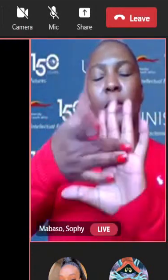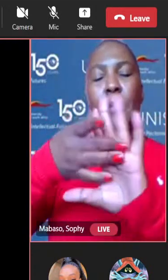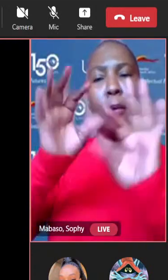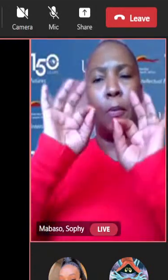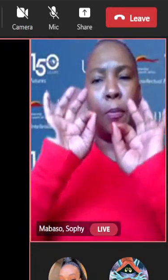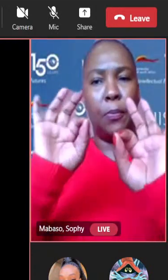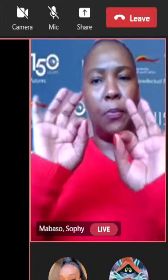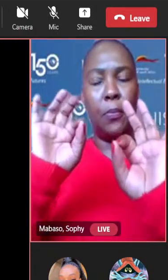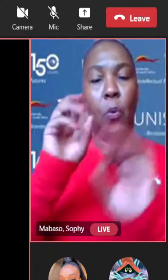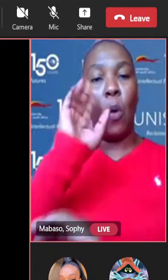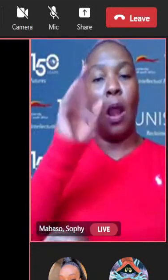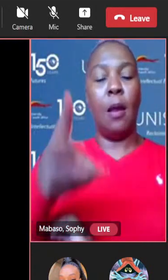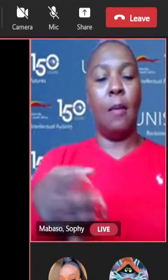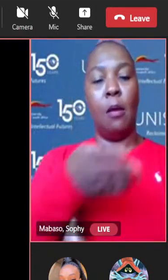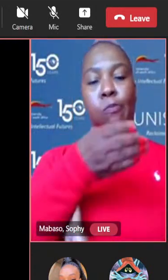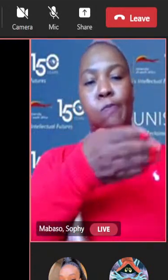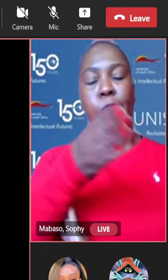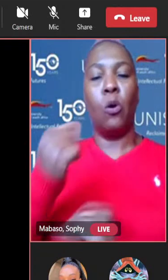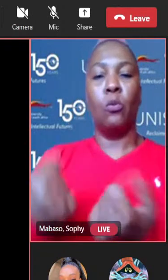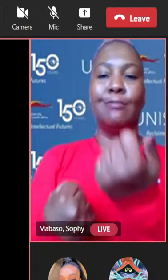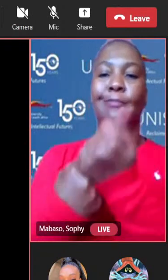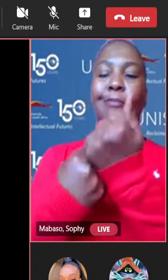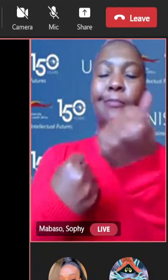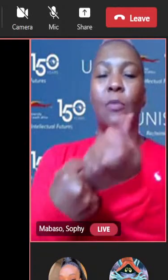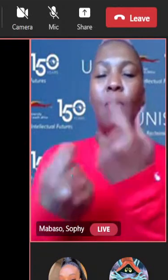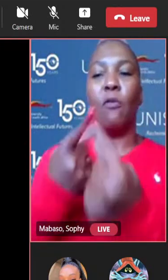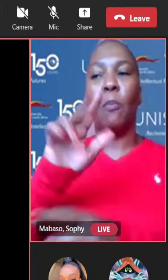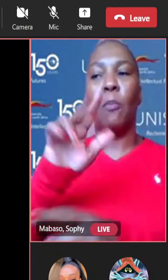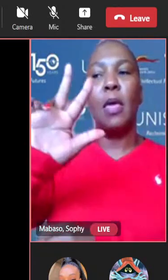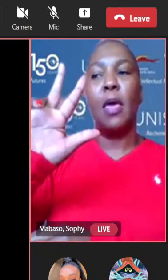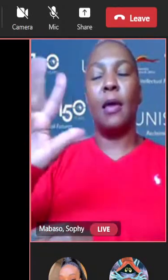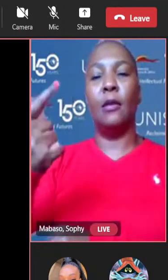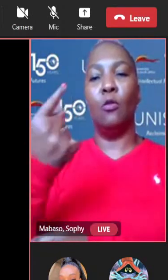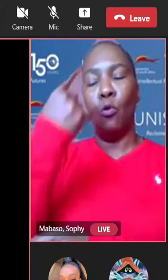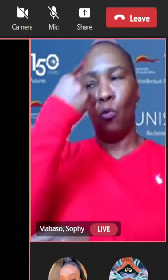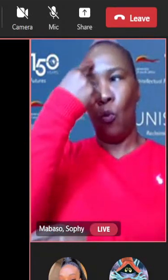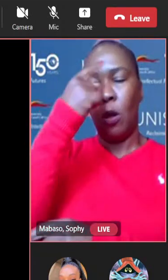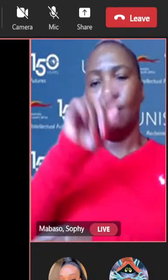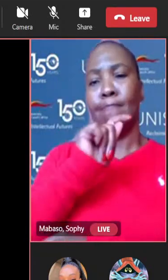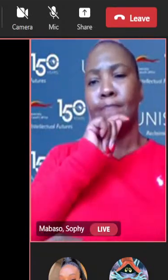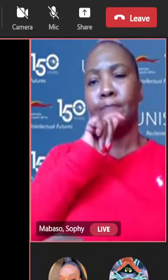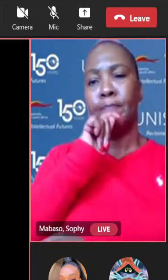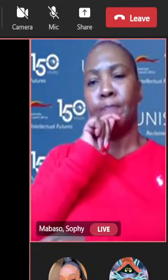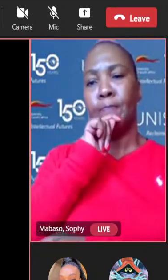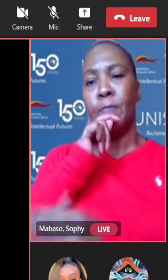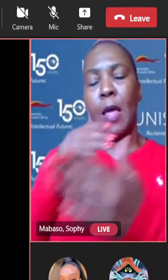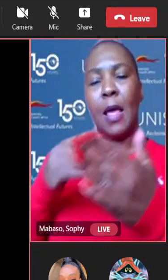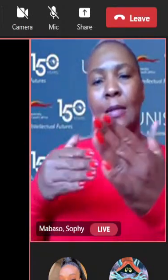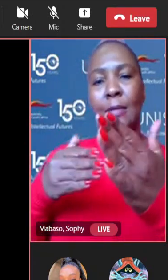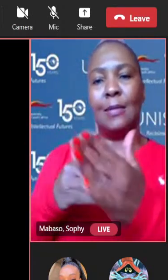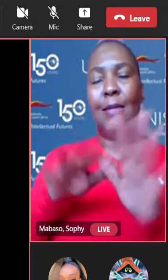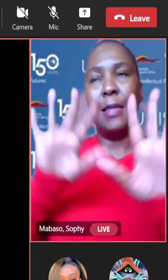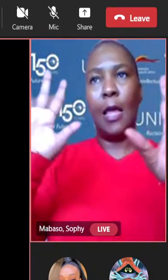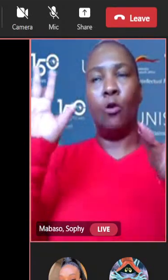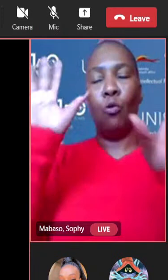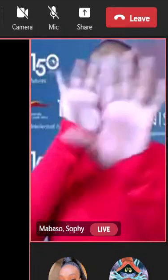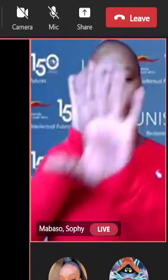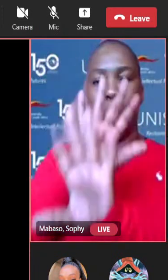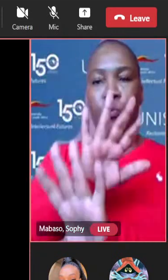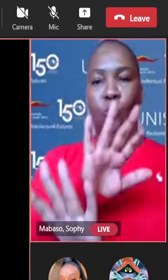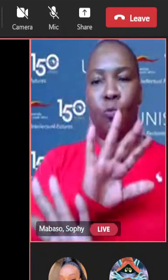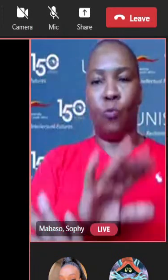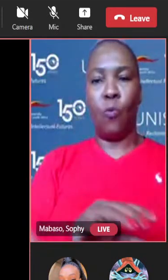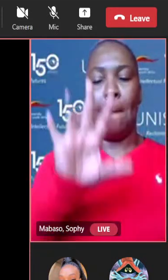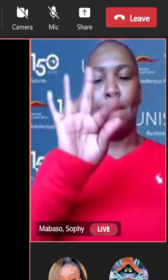to support you from 8 o'clock in the morning until 10 o'clock Monday to Friday from 1